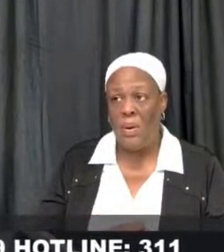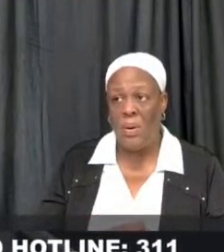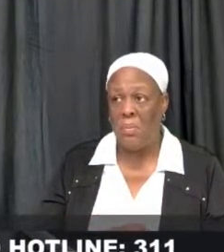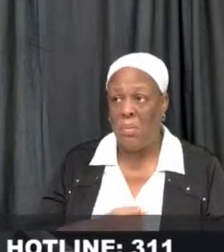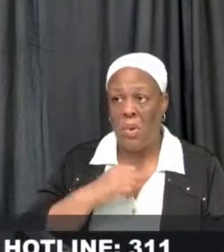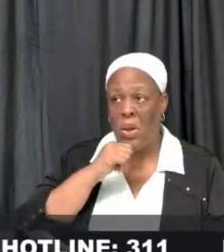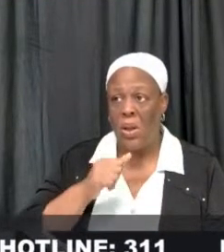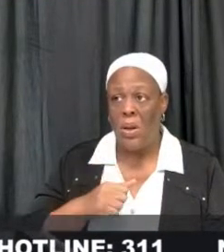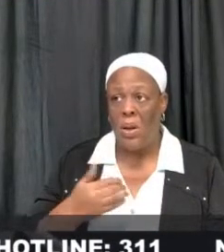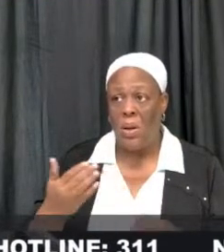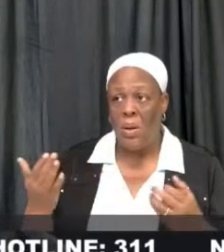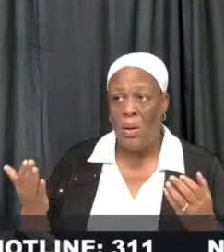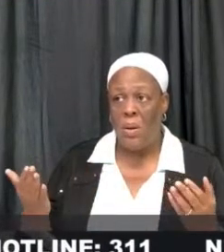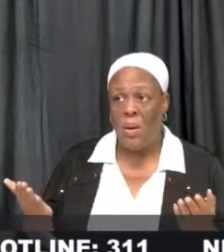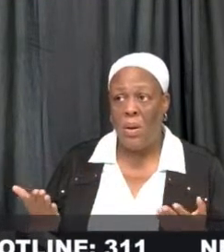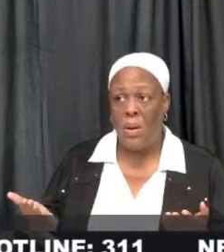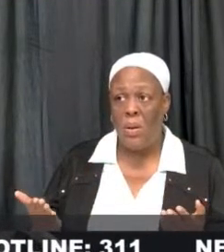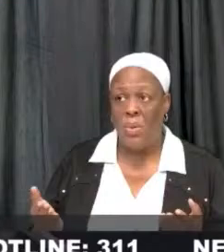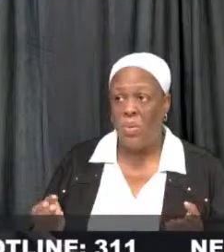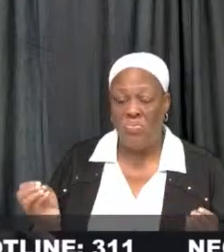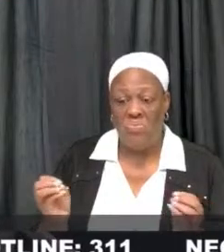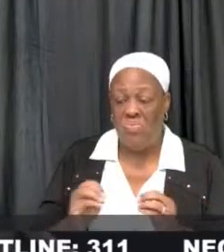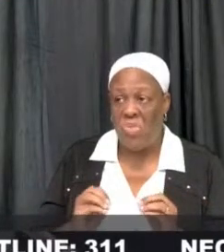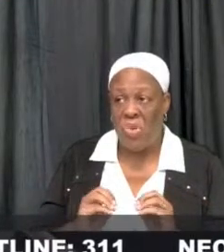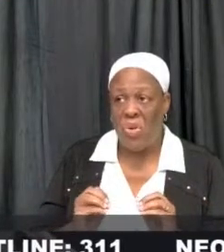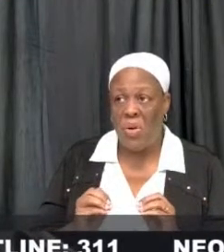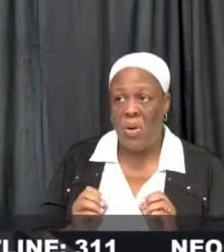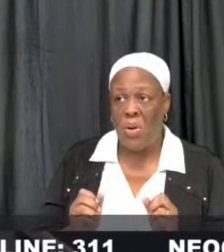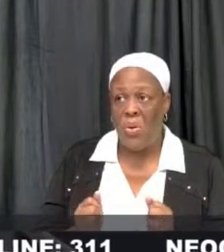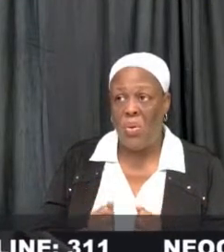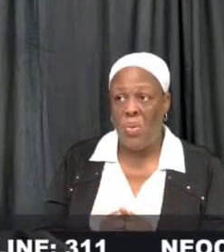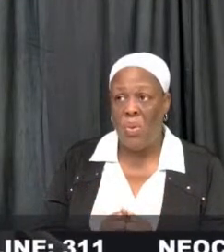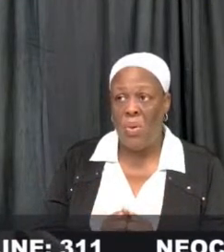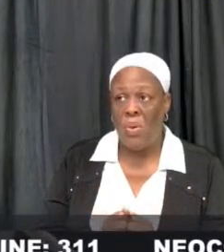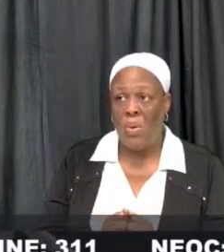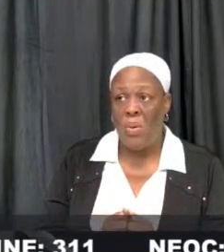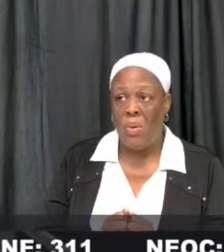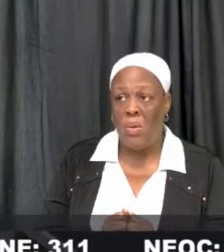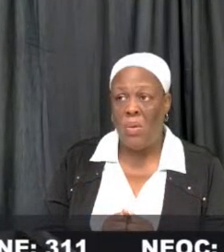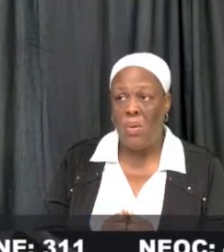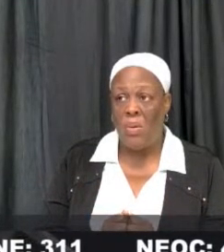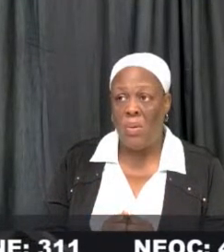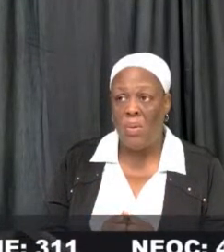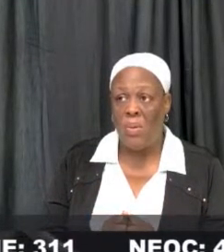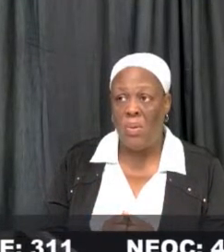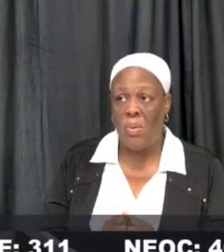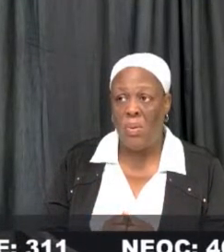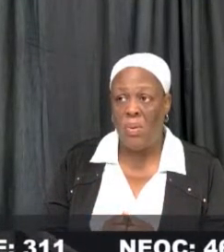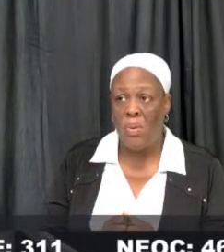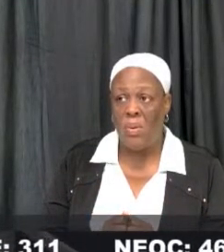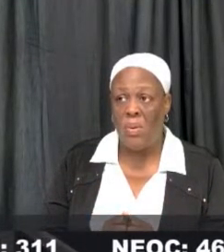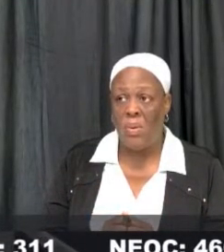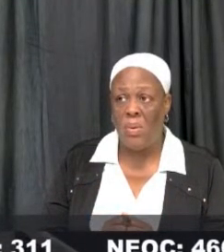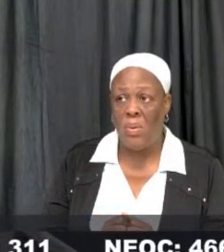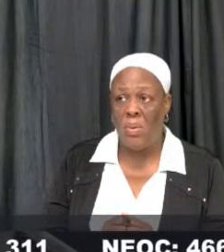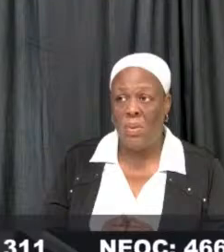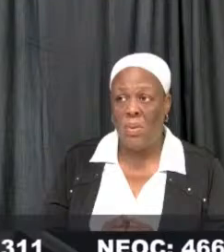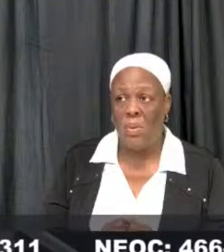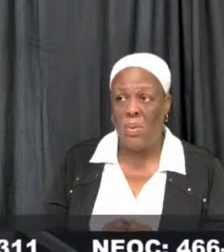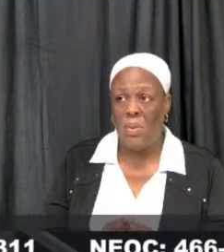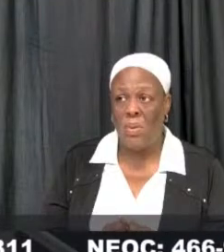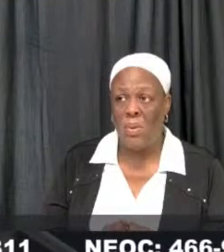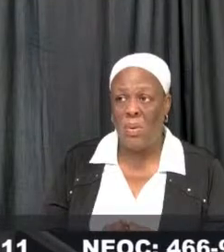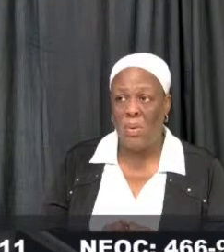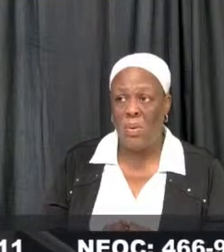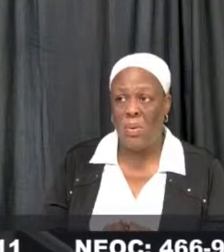we a party to any matter. Therefore, no judgment or order can be given with regard